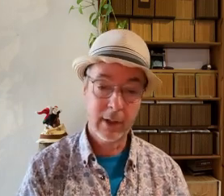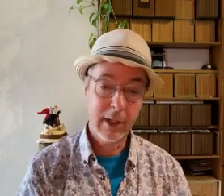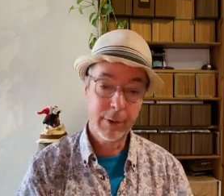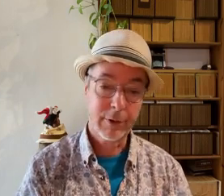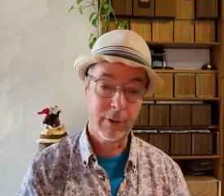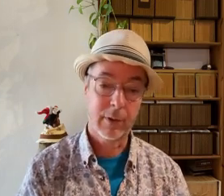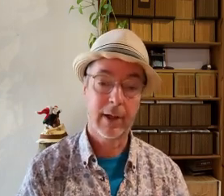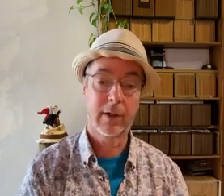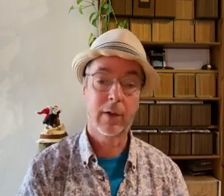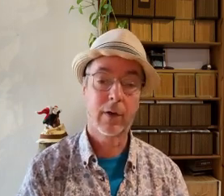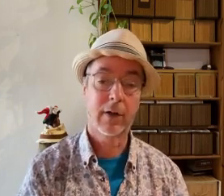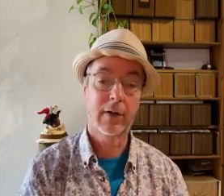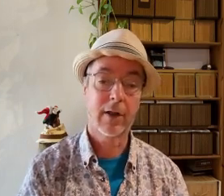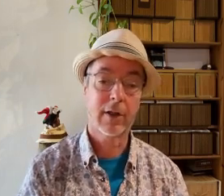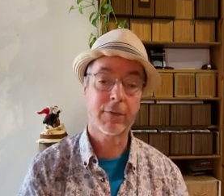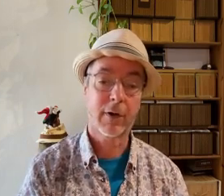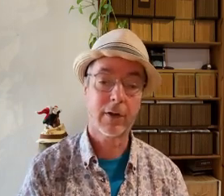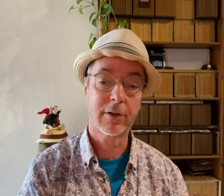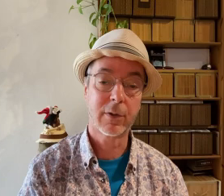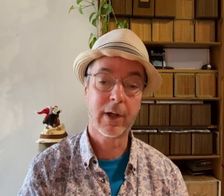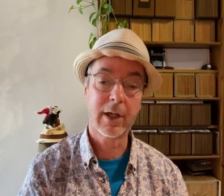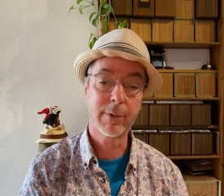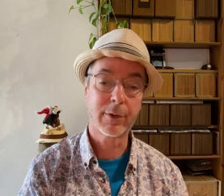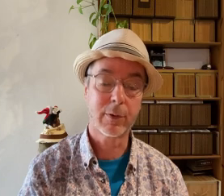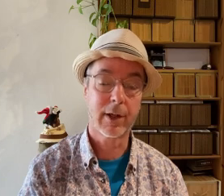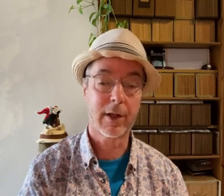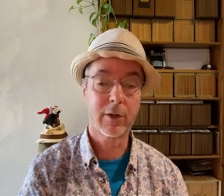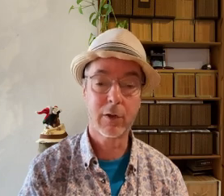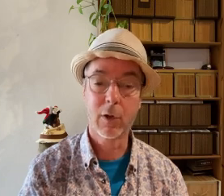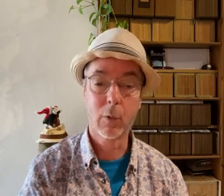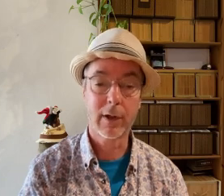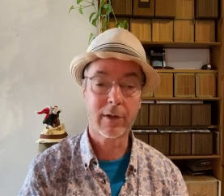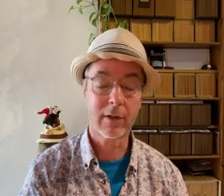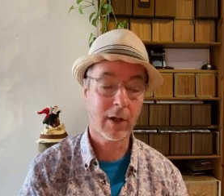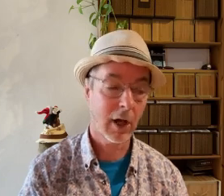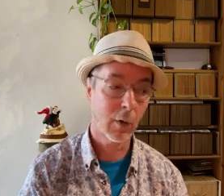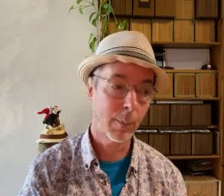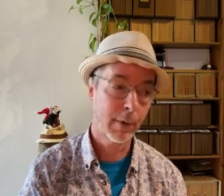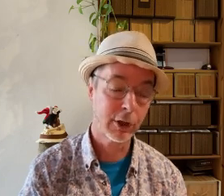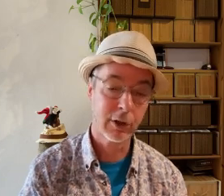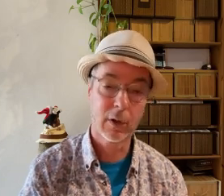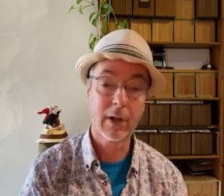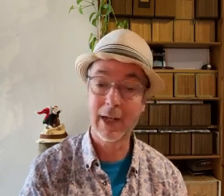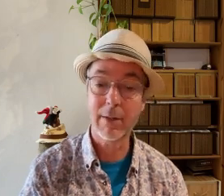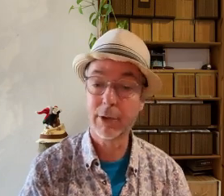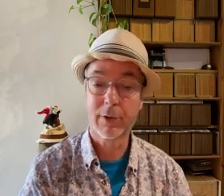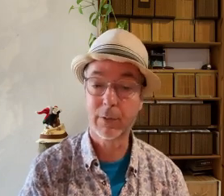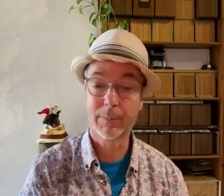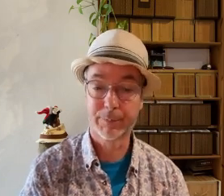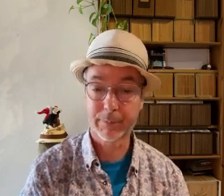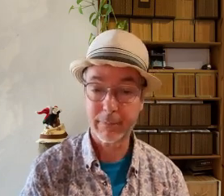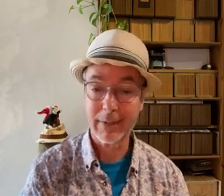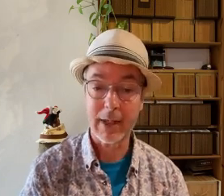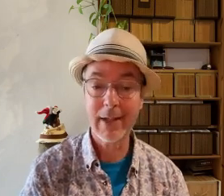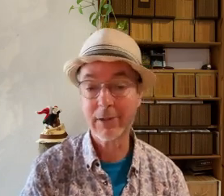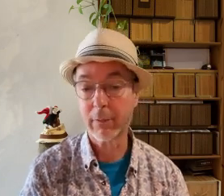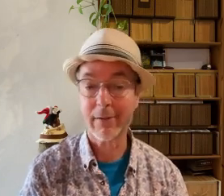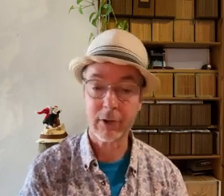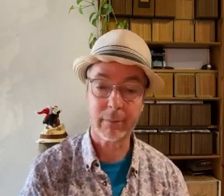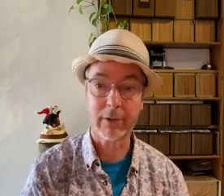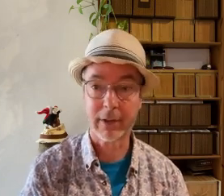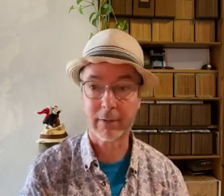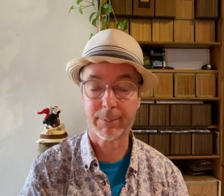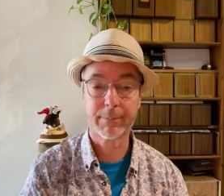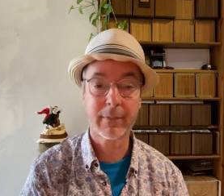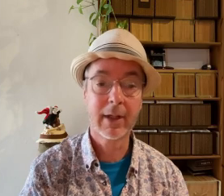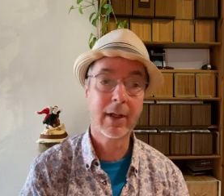when you're able to, and as far as you're able to, and then you know how much you're able to, etc.,